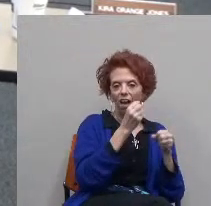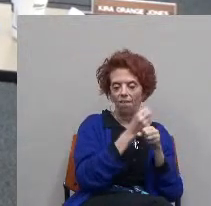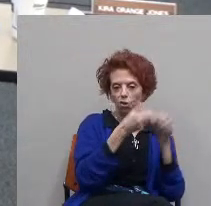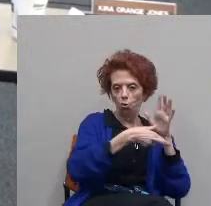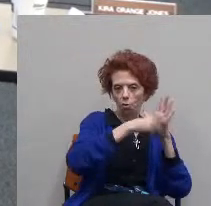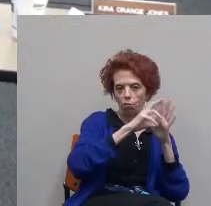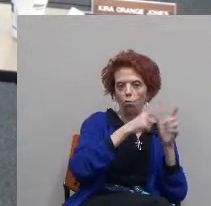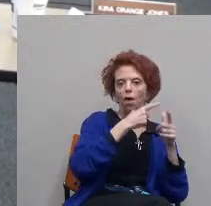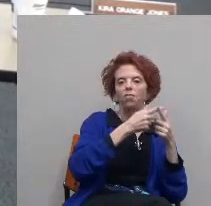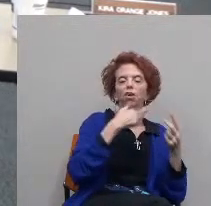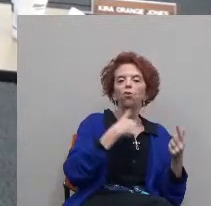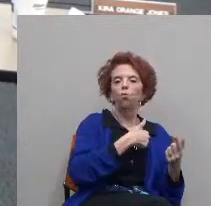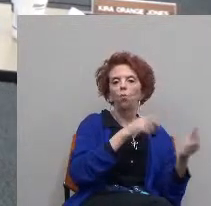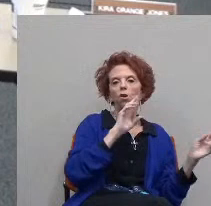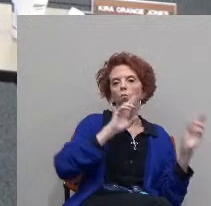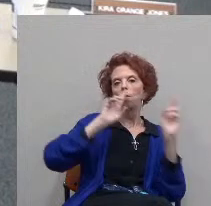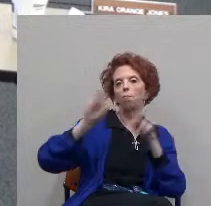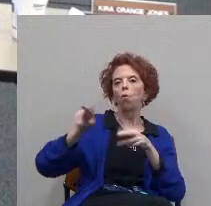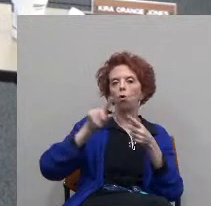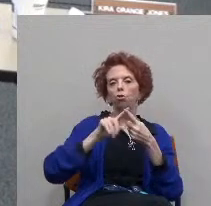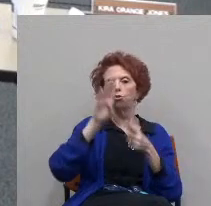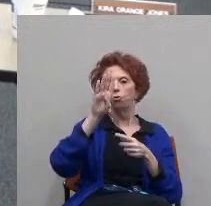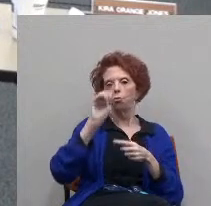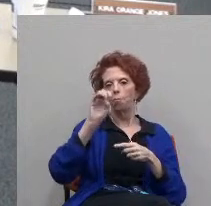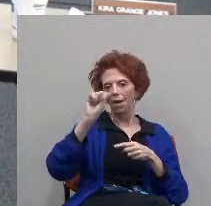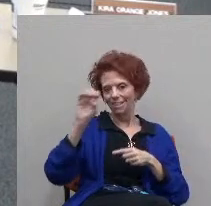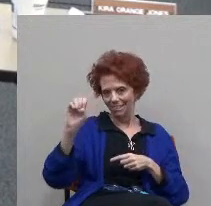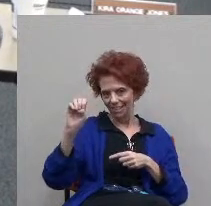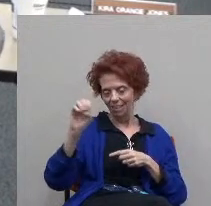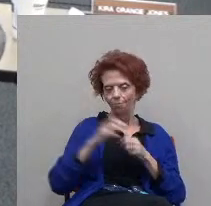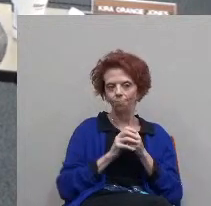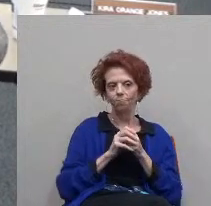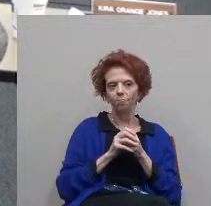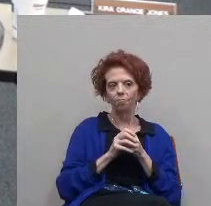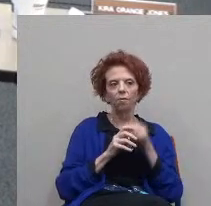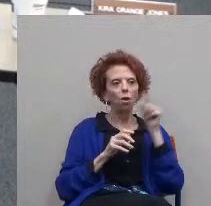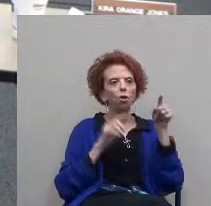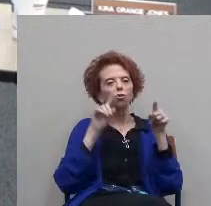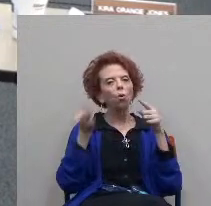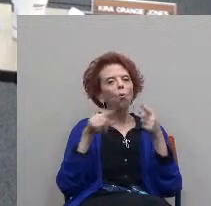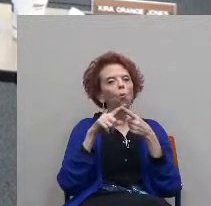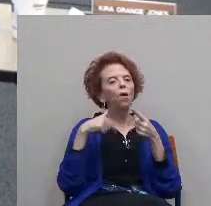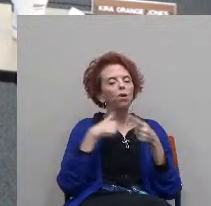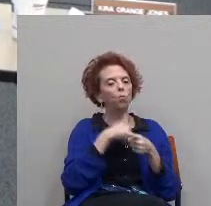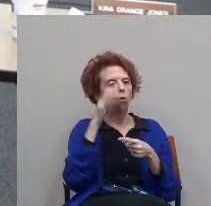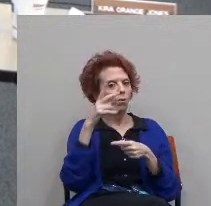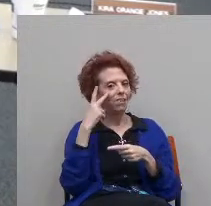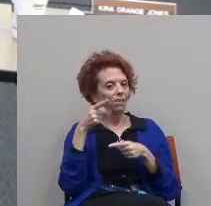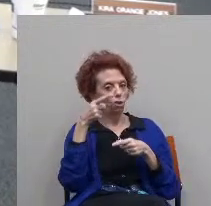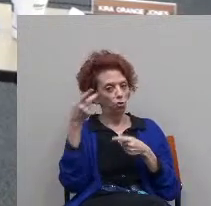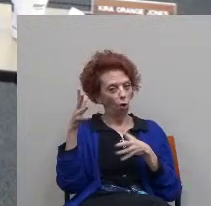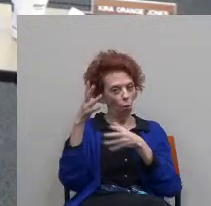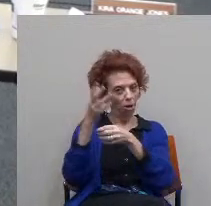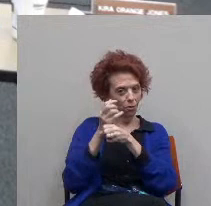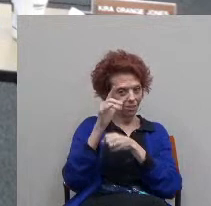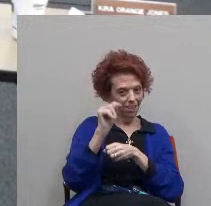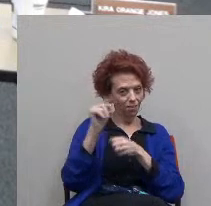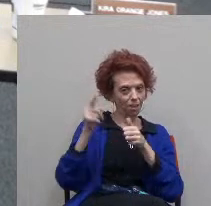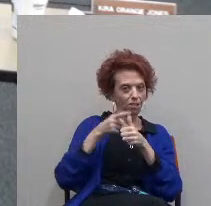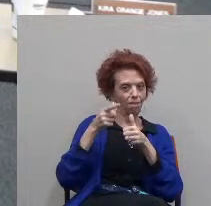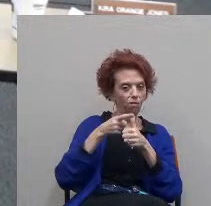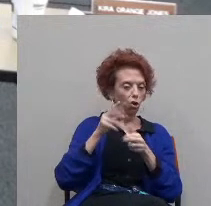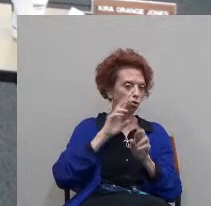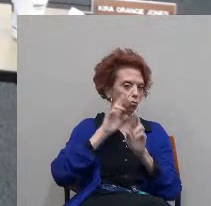and then we report it to BESE, and we also report it across the street. When should we see that? You already received that, the first